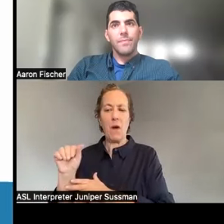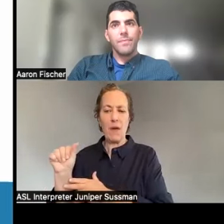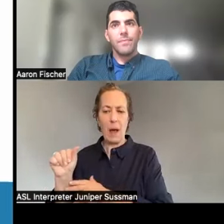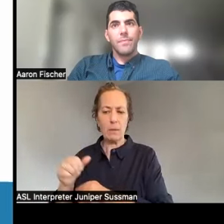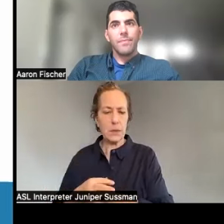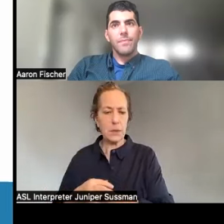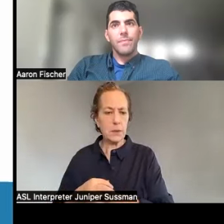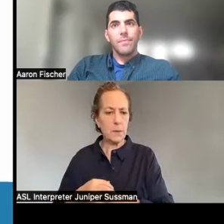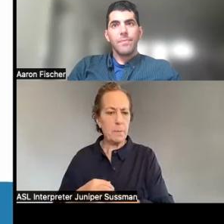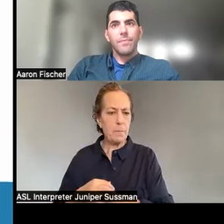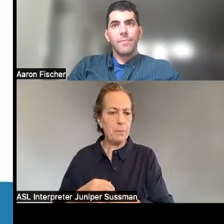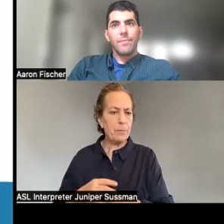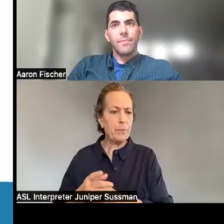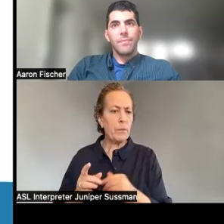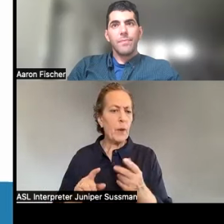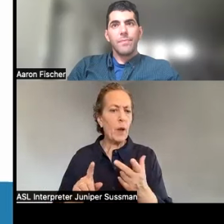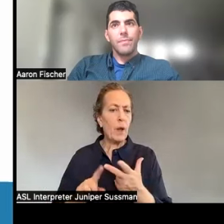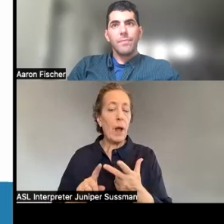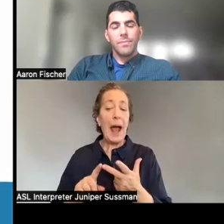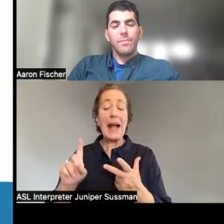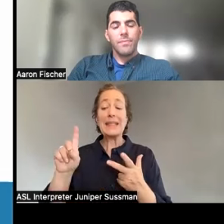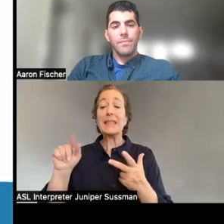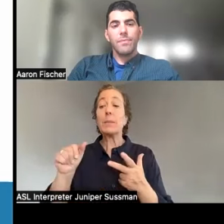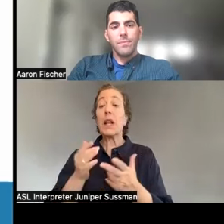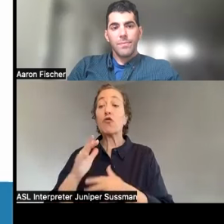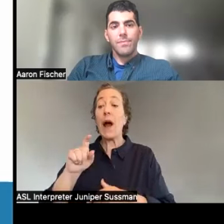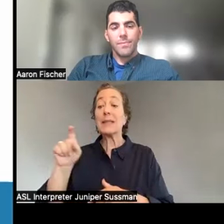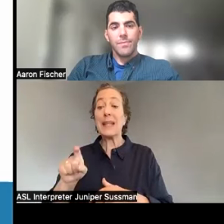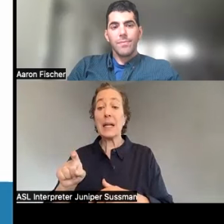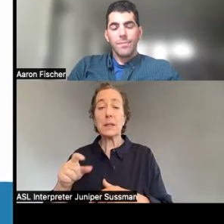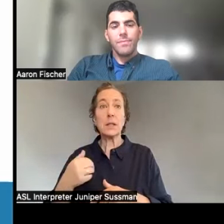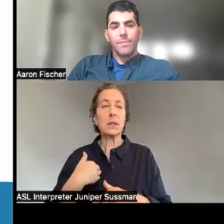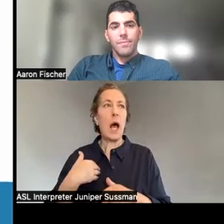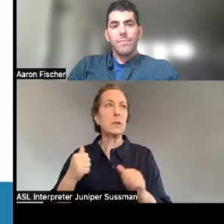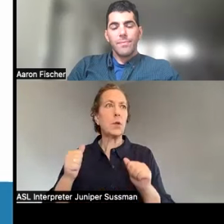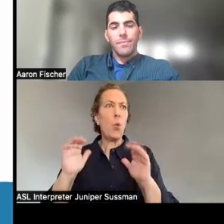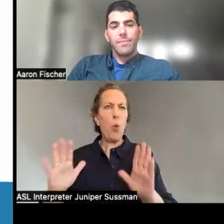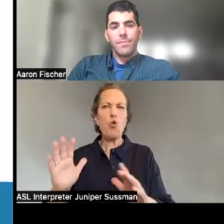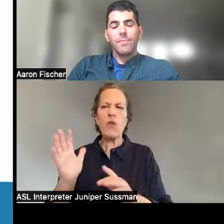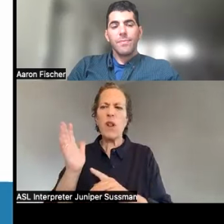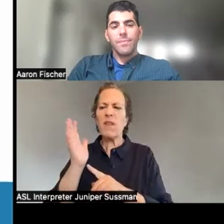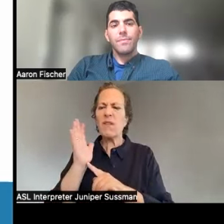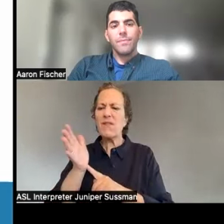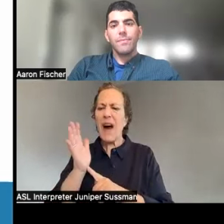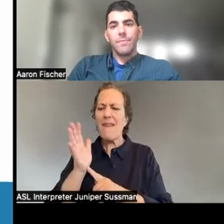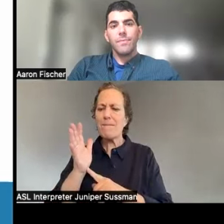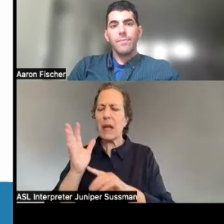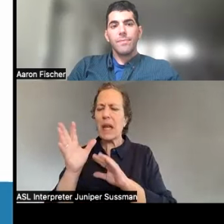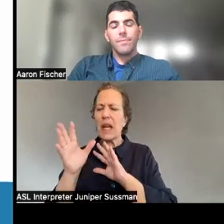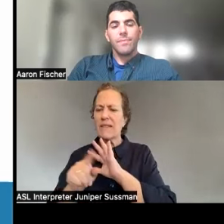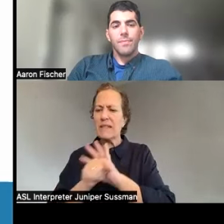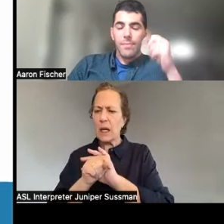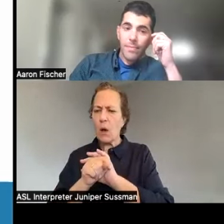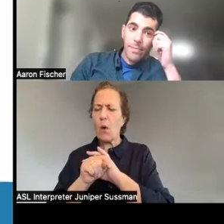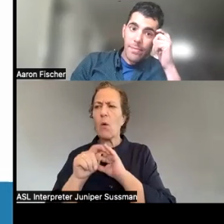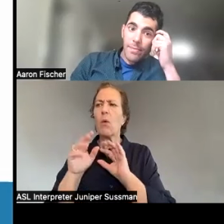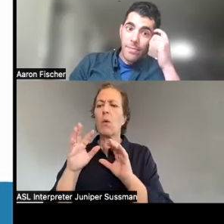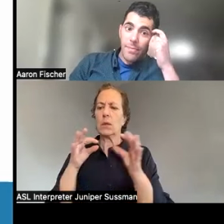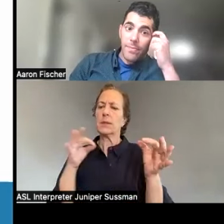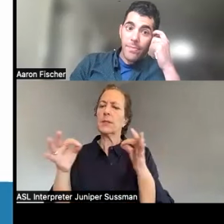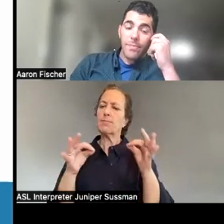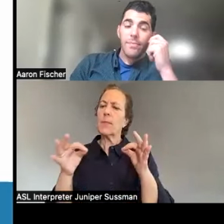this slide. Disability Rights Texas also has a really wonderful 5-minute or so video that explains the importance